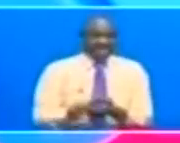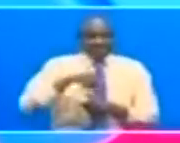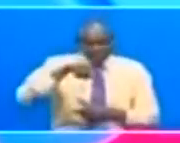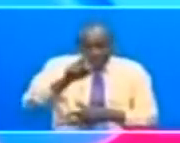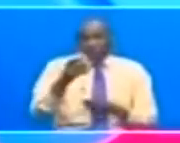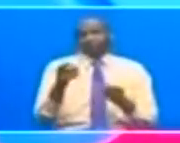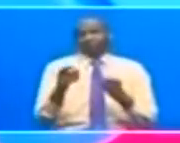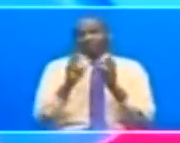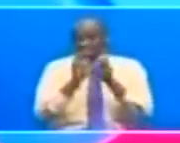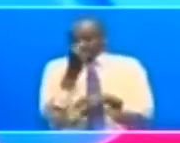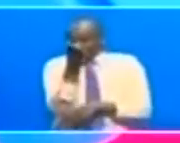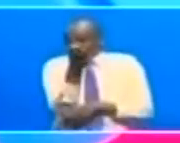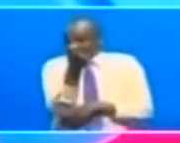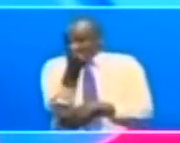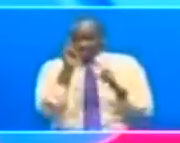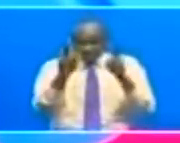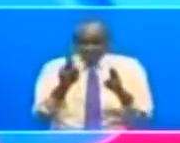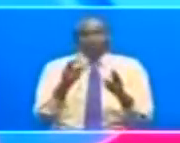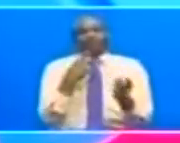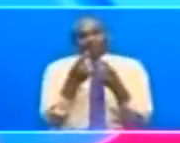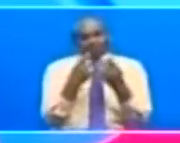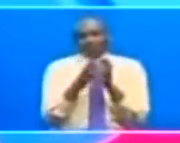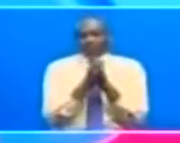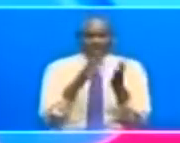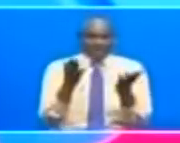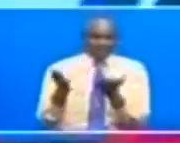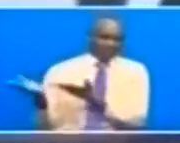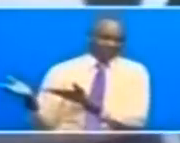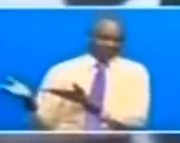at the Kisumu airport, and here is his story.